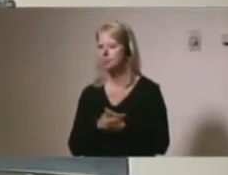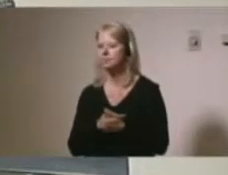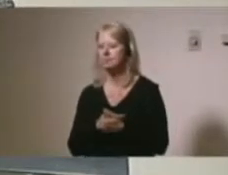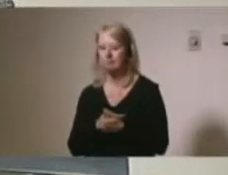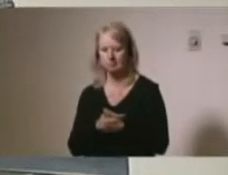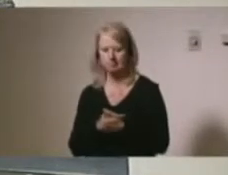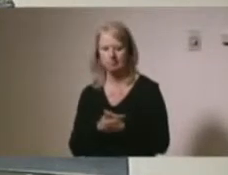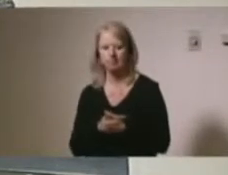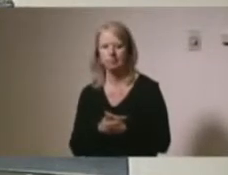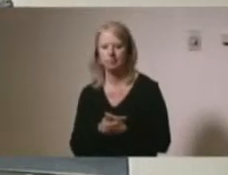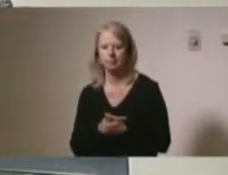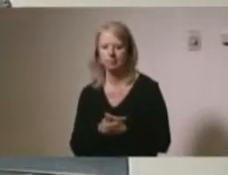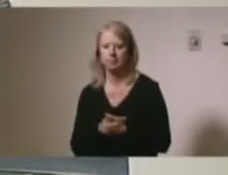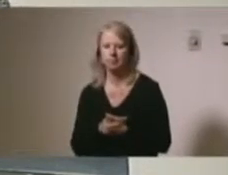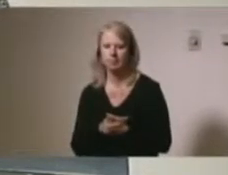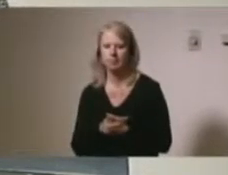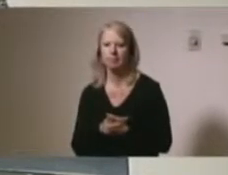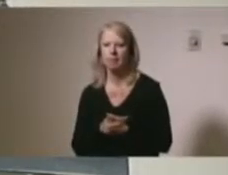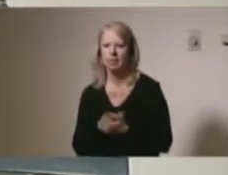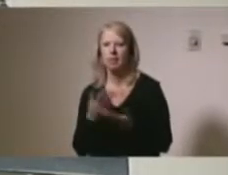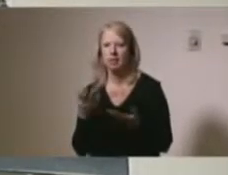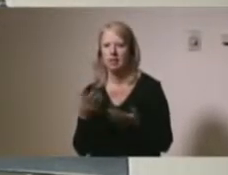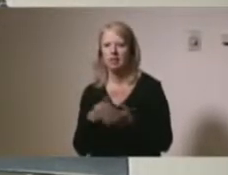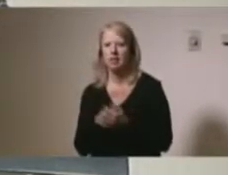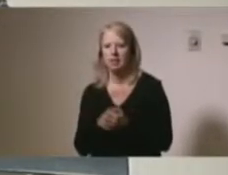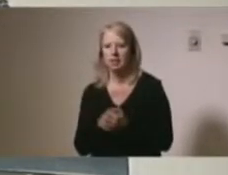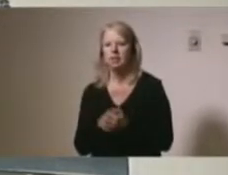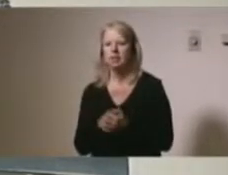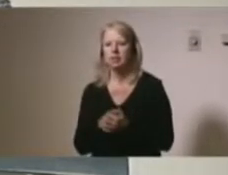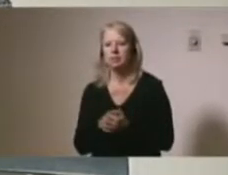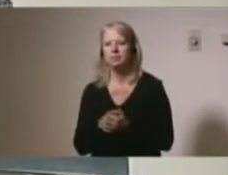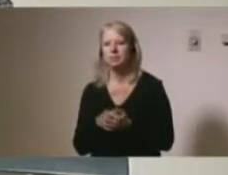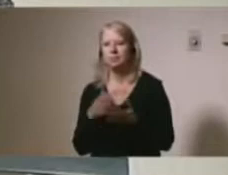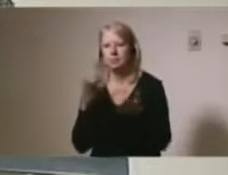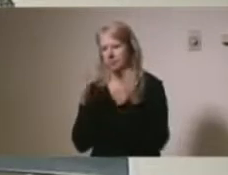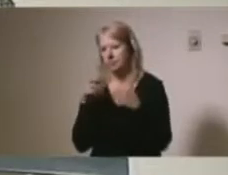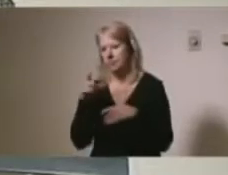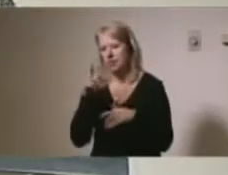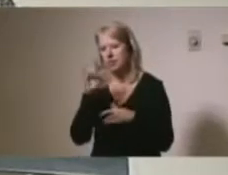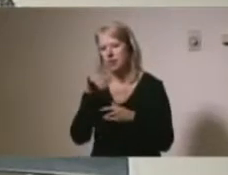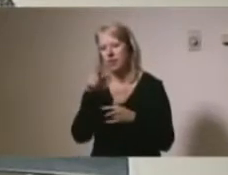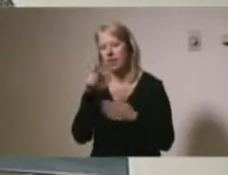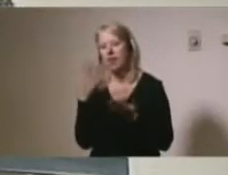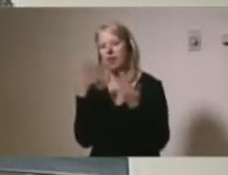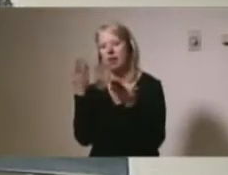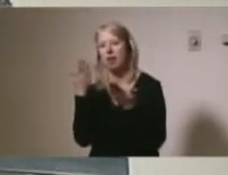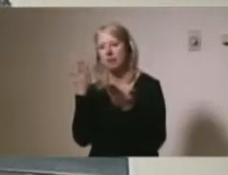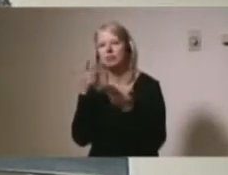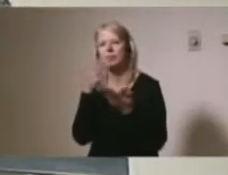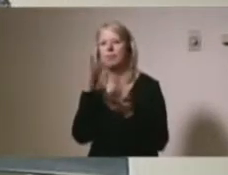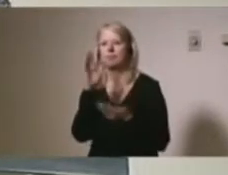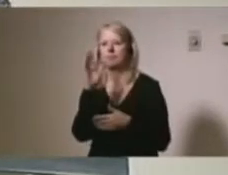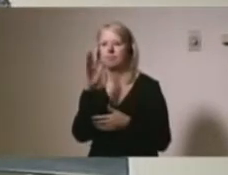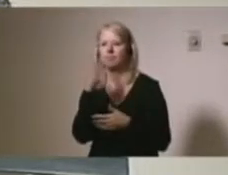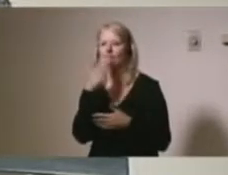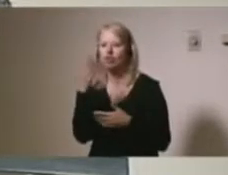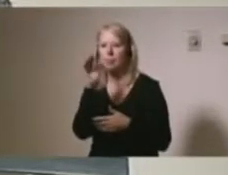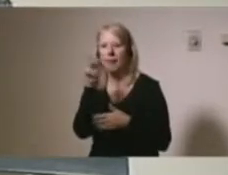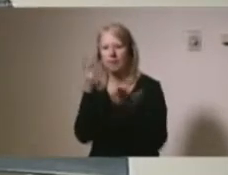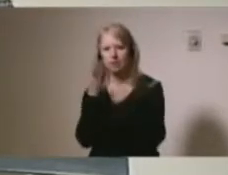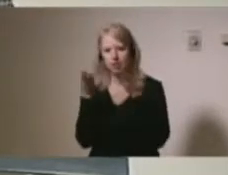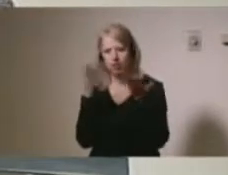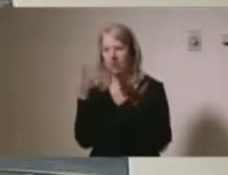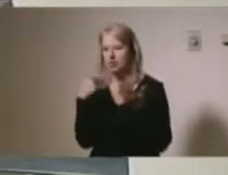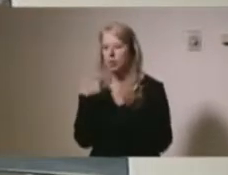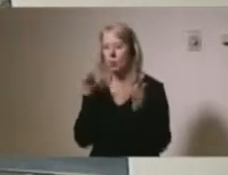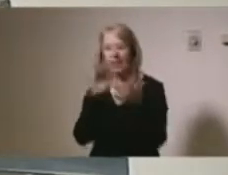So this offers more access to banking services, and we can reach 99%